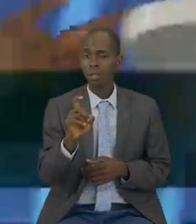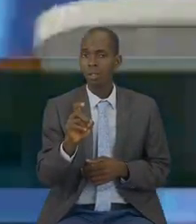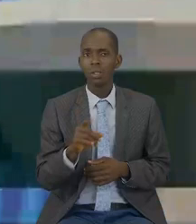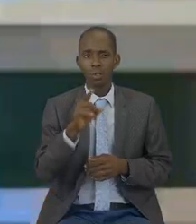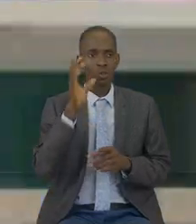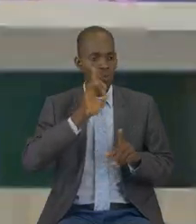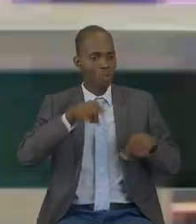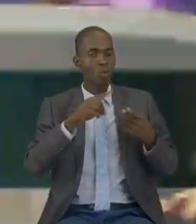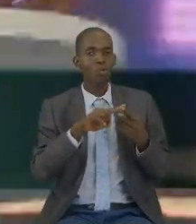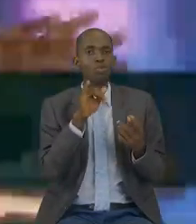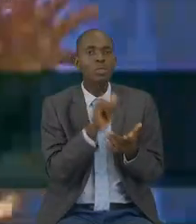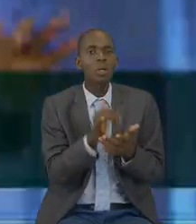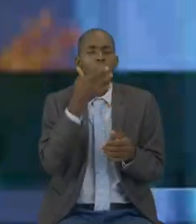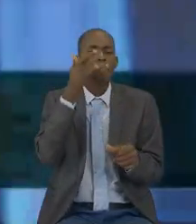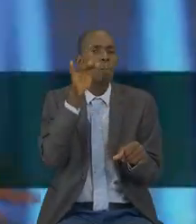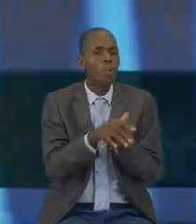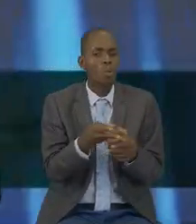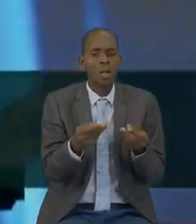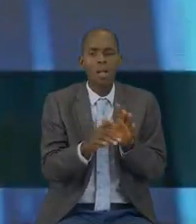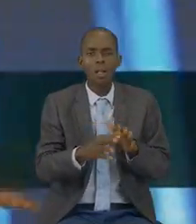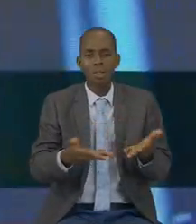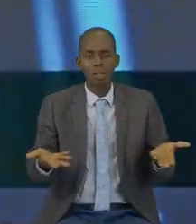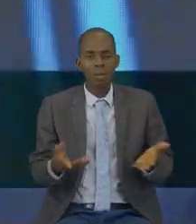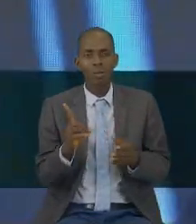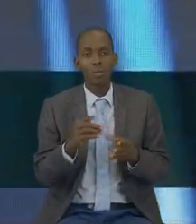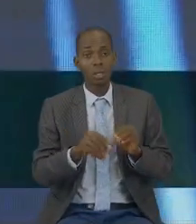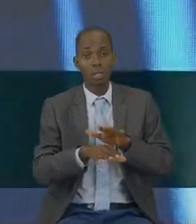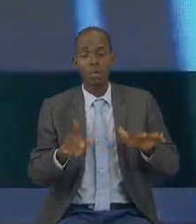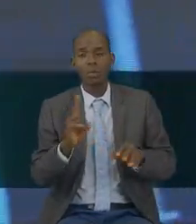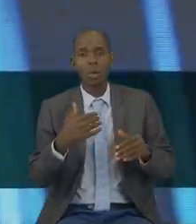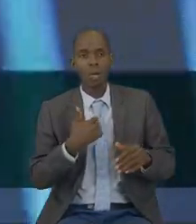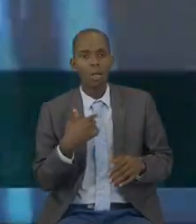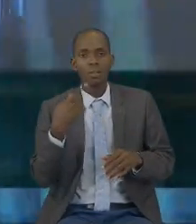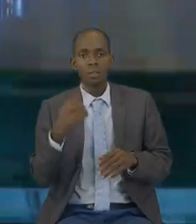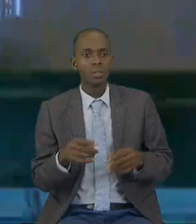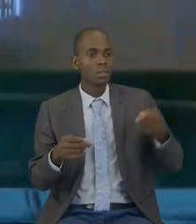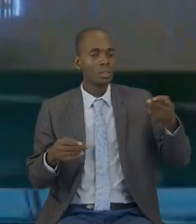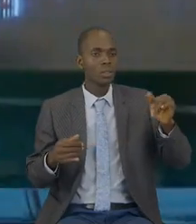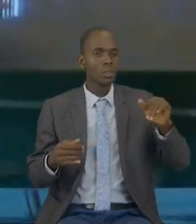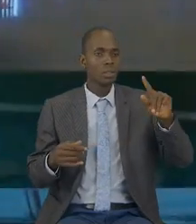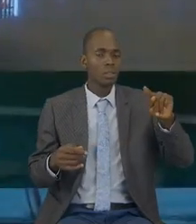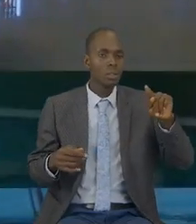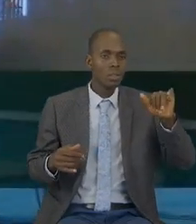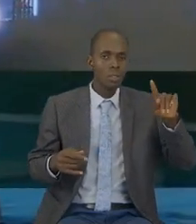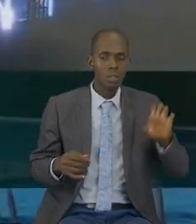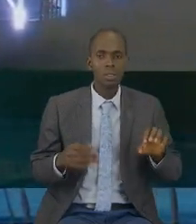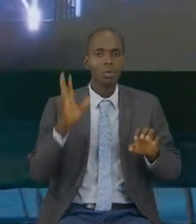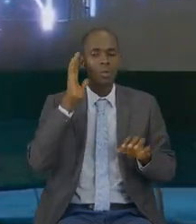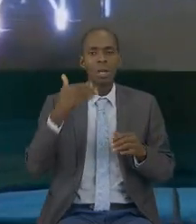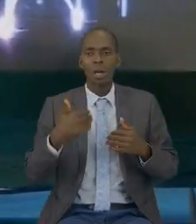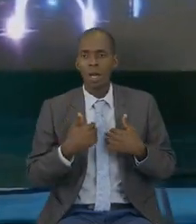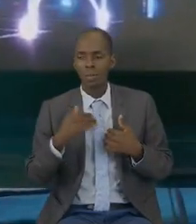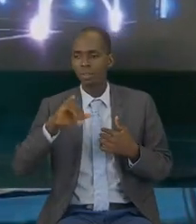the land of the Hivites and the Jebusites and the Perizzites, all of them, but you will not have